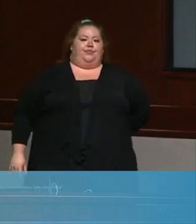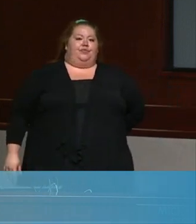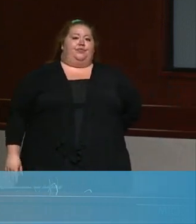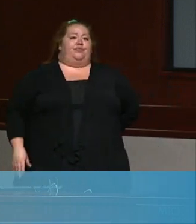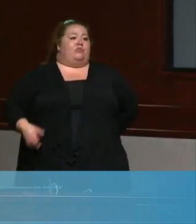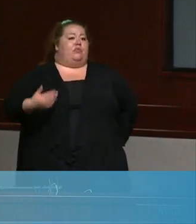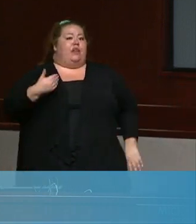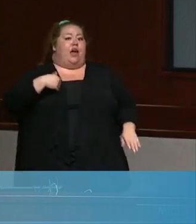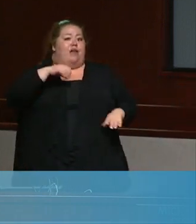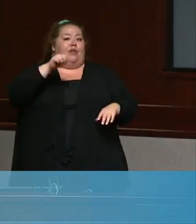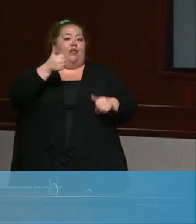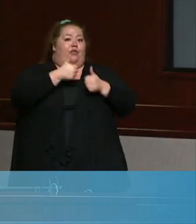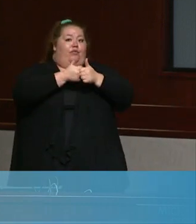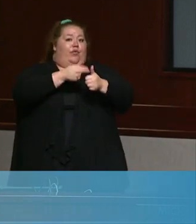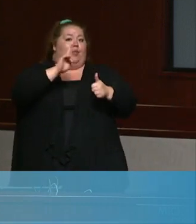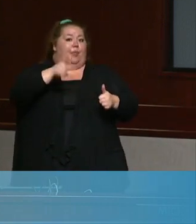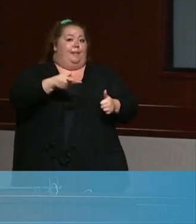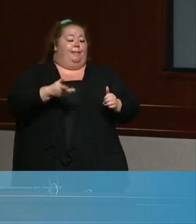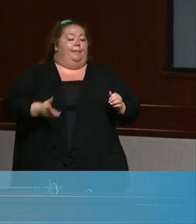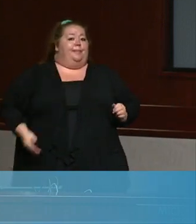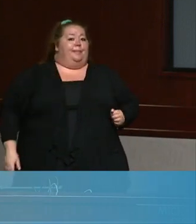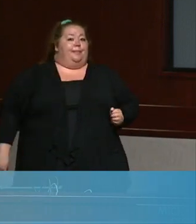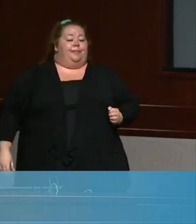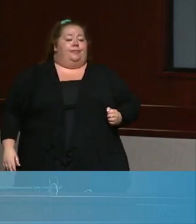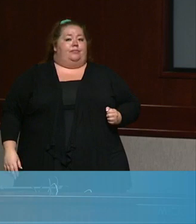Any other follow-up questions?